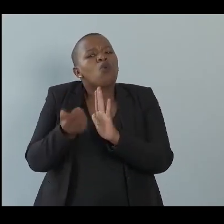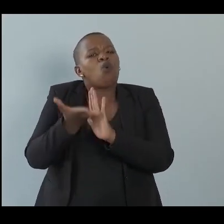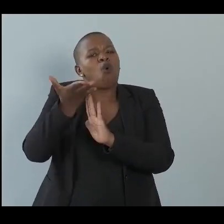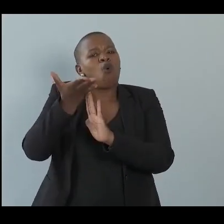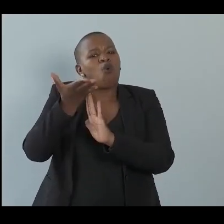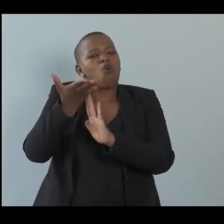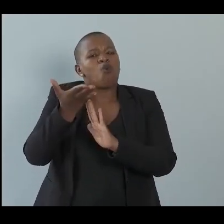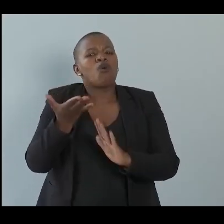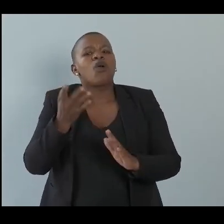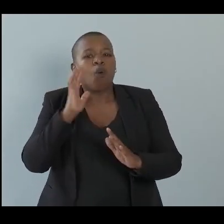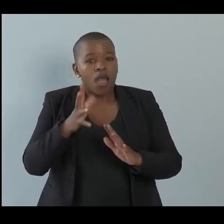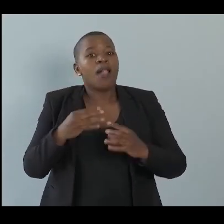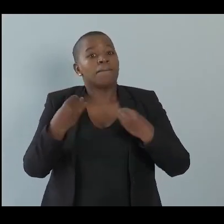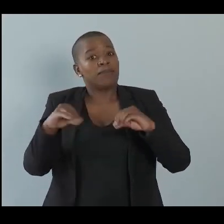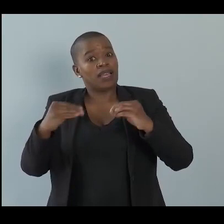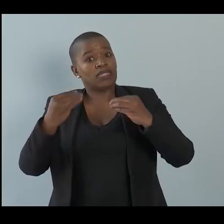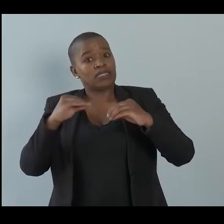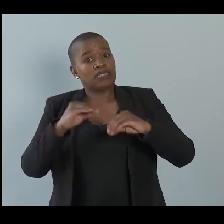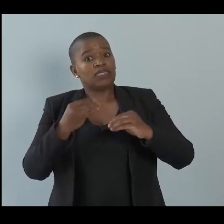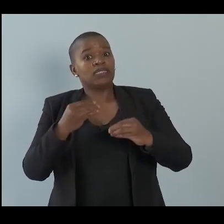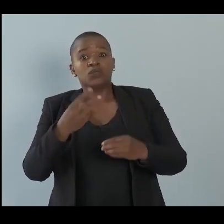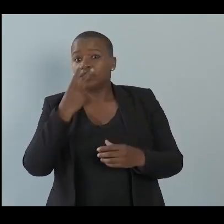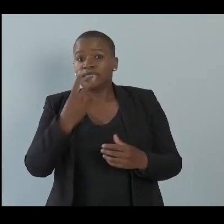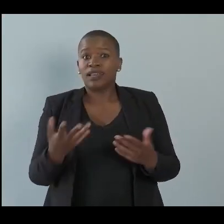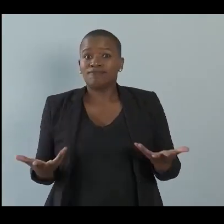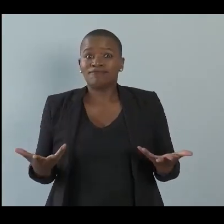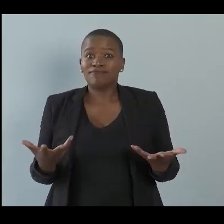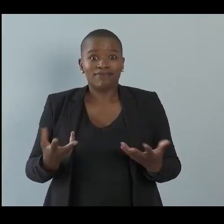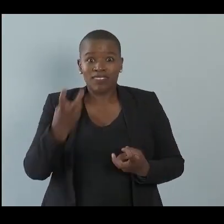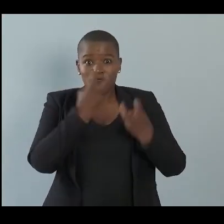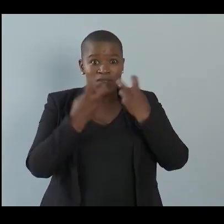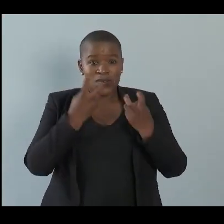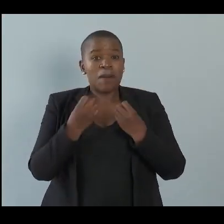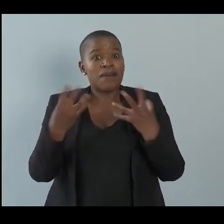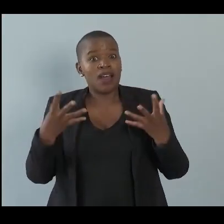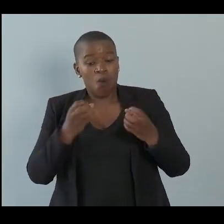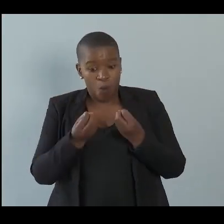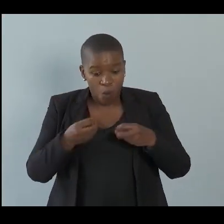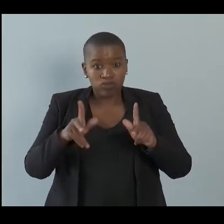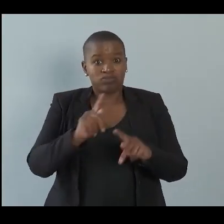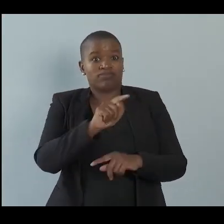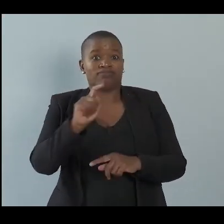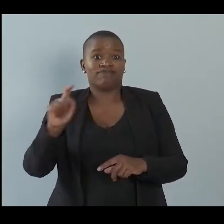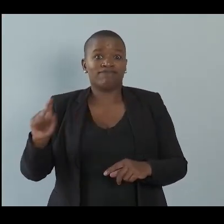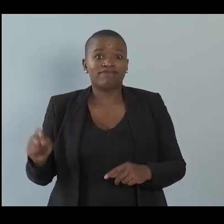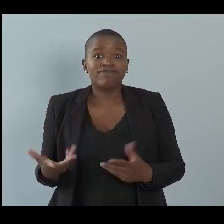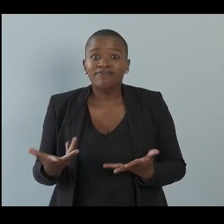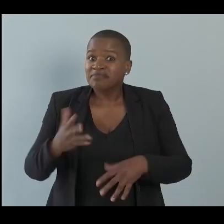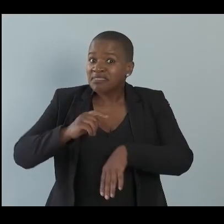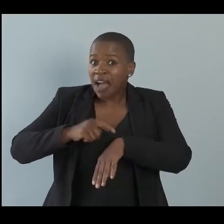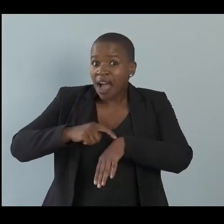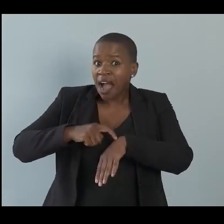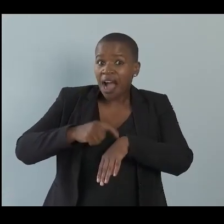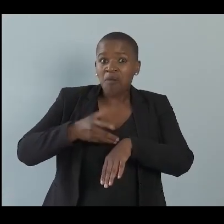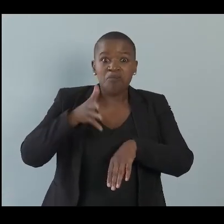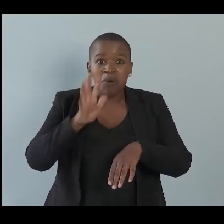security business. We look for opportunity to create value for shareholders at all time, but at this point in time, we're really looking to manage the business and